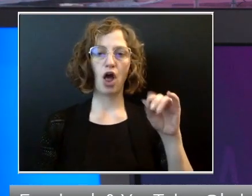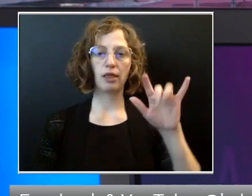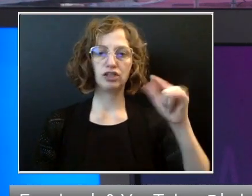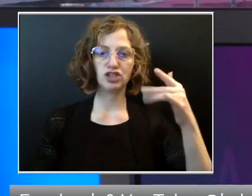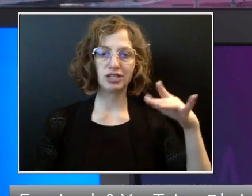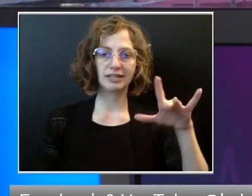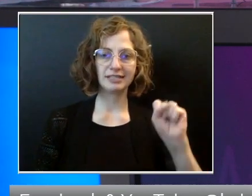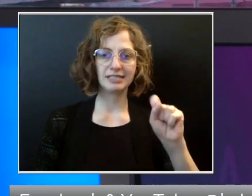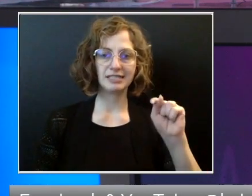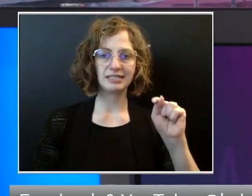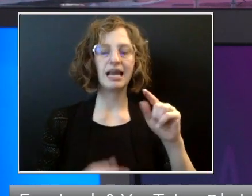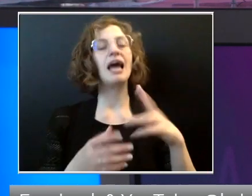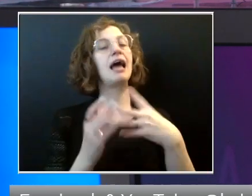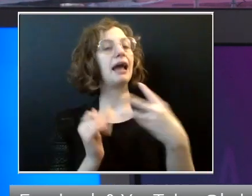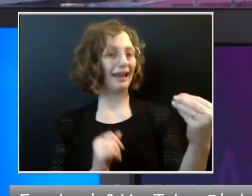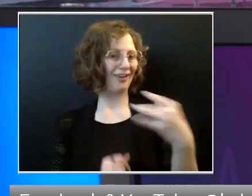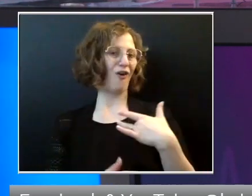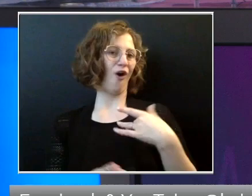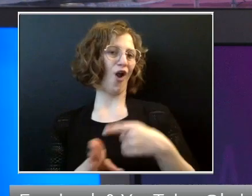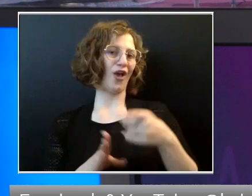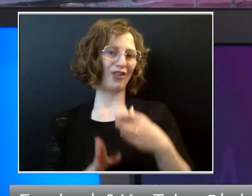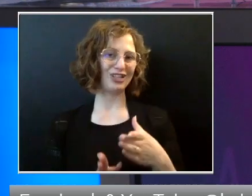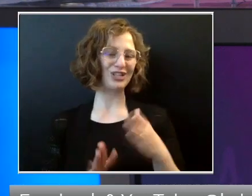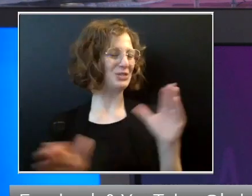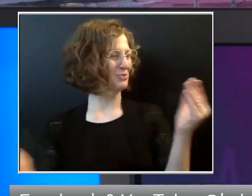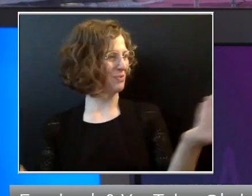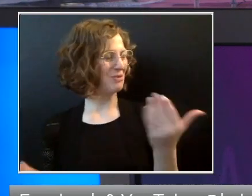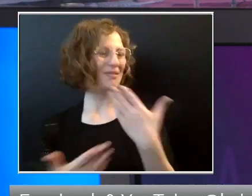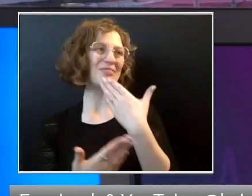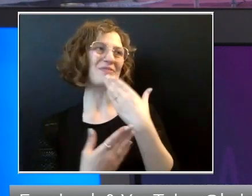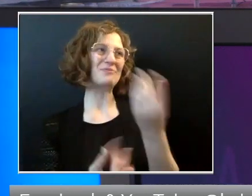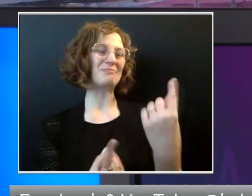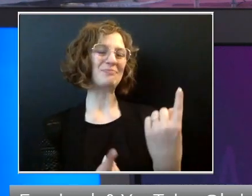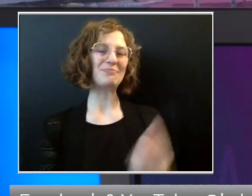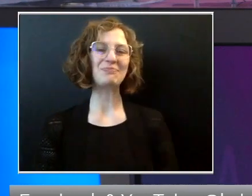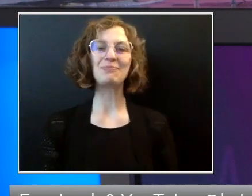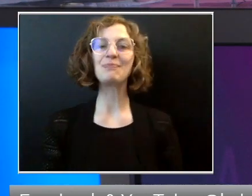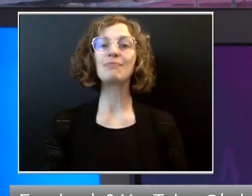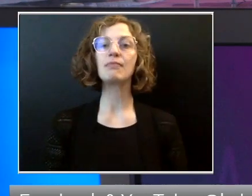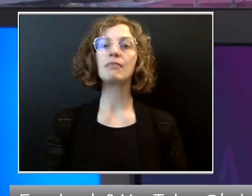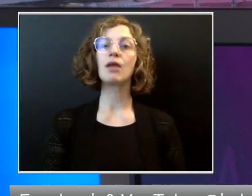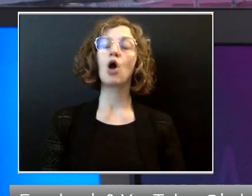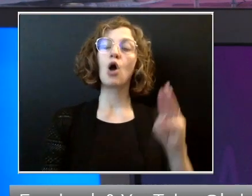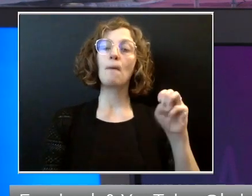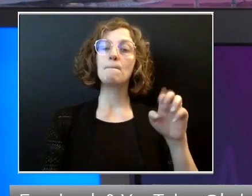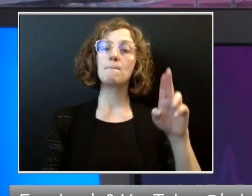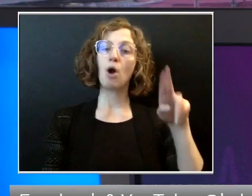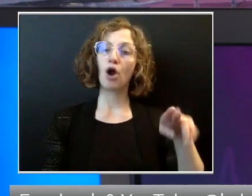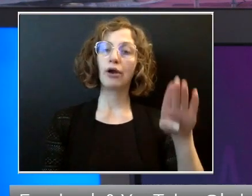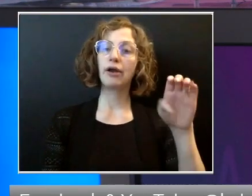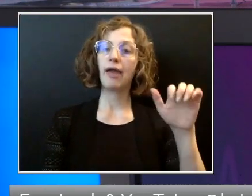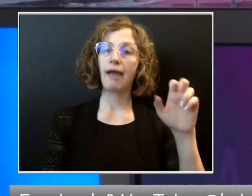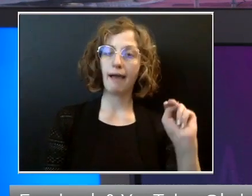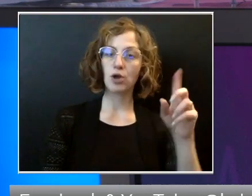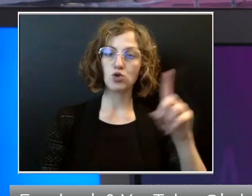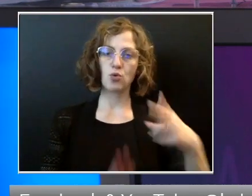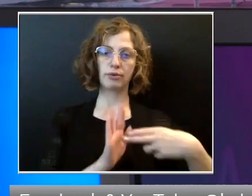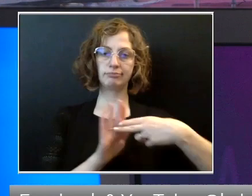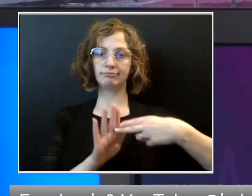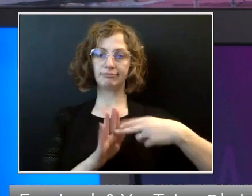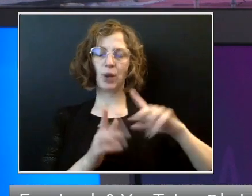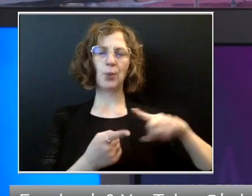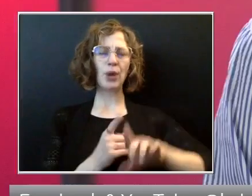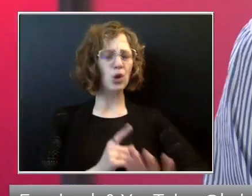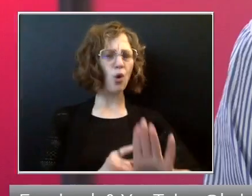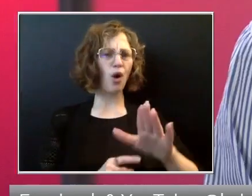of you. Thanks for being here. Good morning. Thank you. So, Marque Ann, you were diagnosed when your children were just 2 years old. What symptoms were you having?